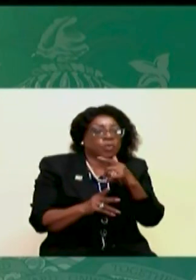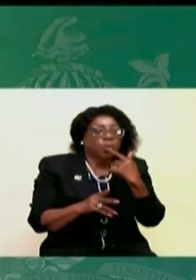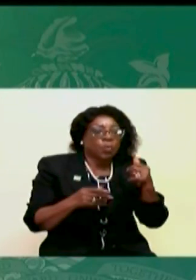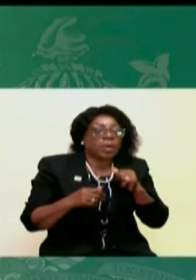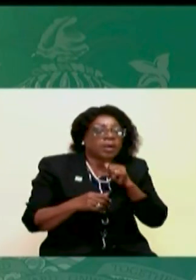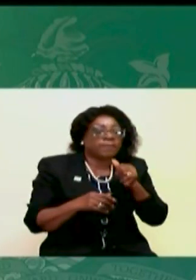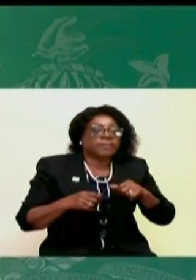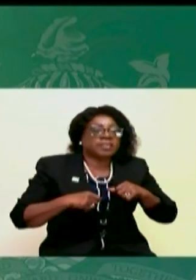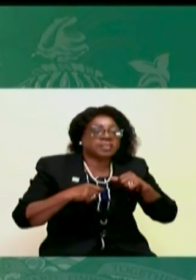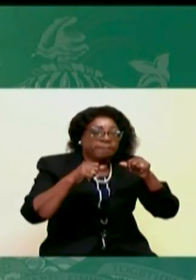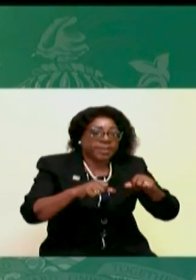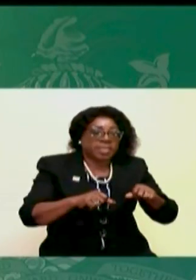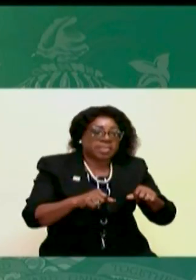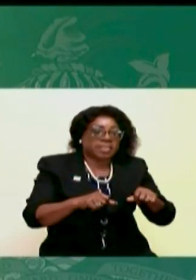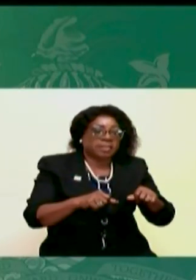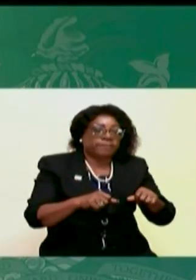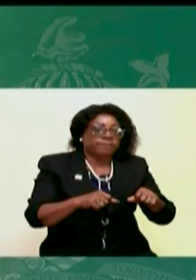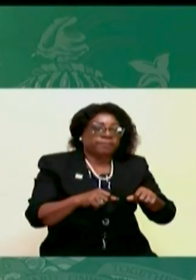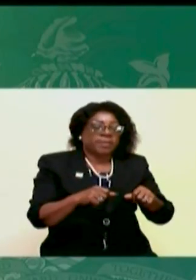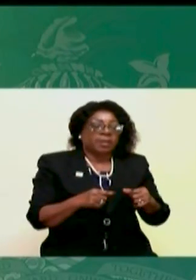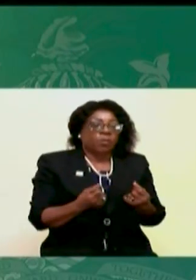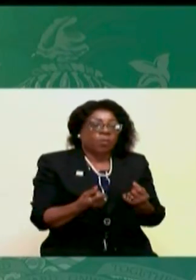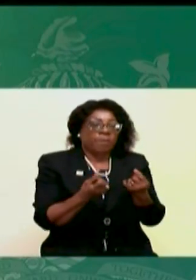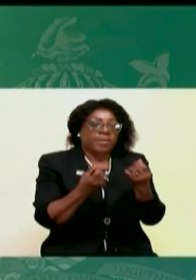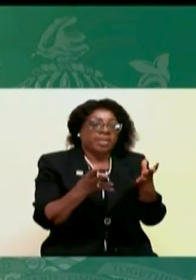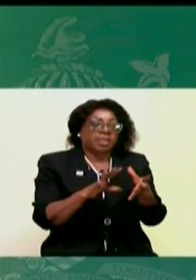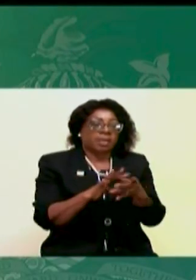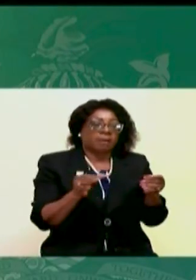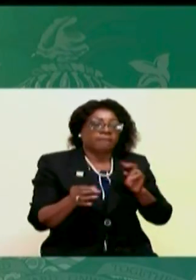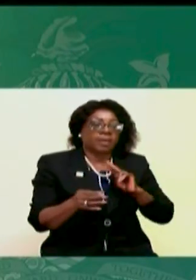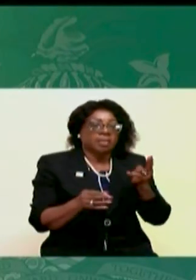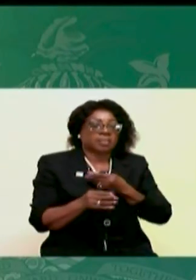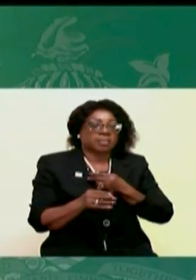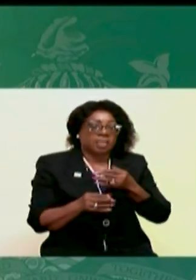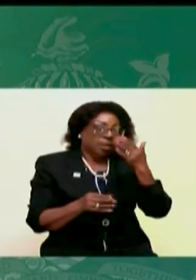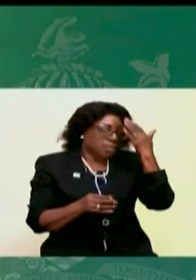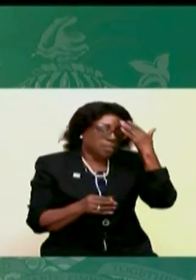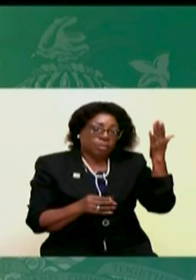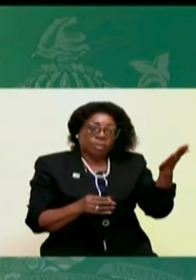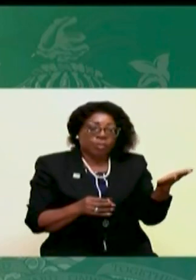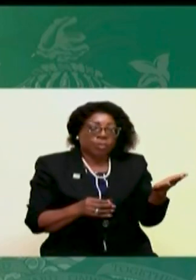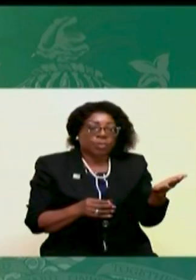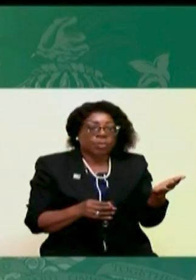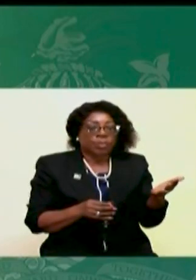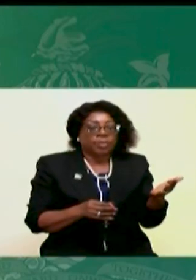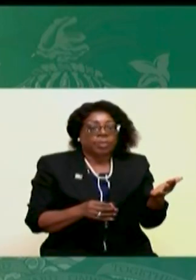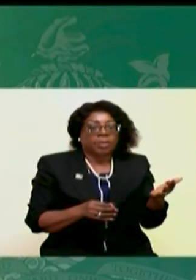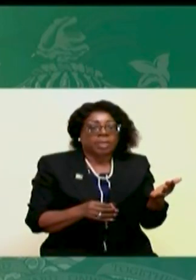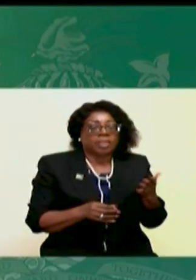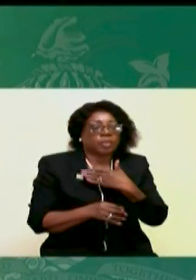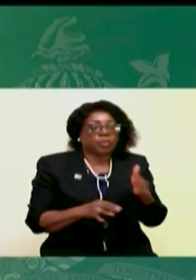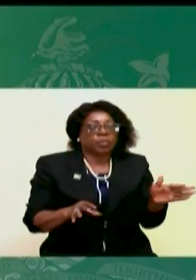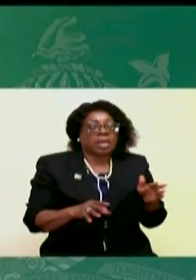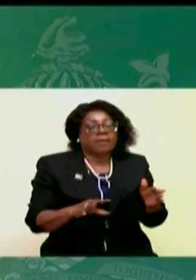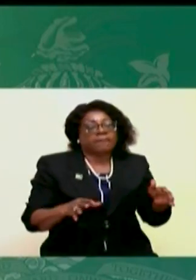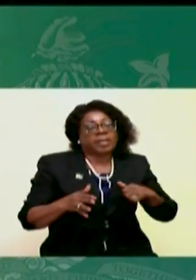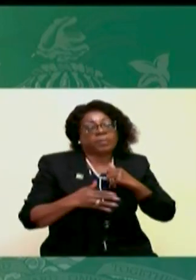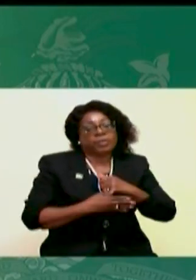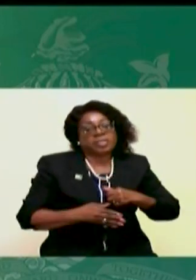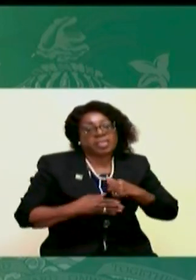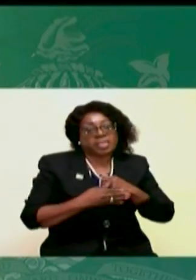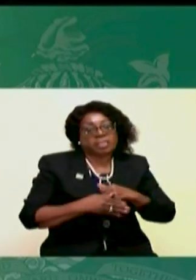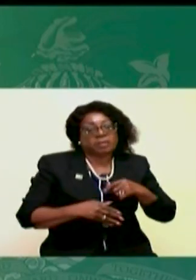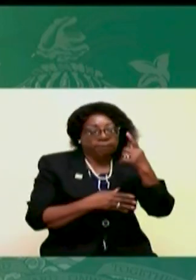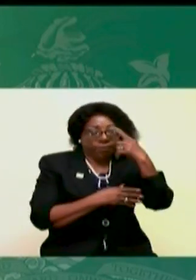disabilities, who many of us didn't know and many of us didn't perhaps have an appreciation for. But